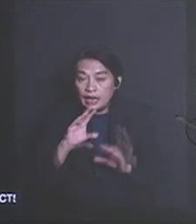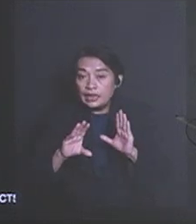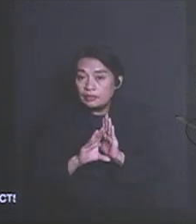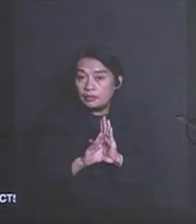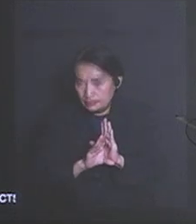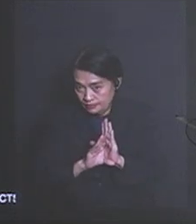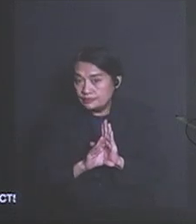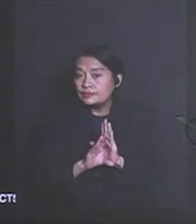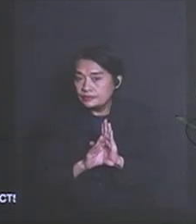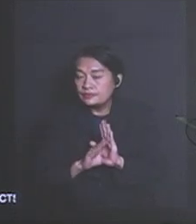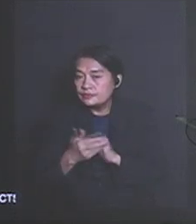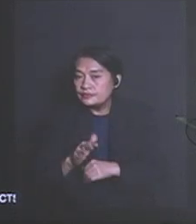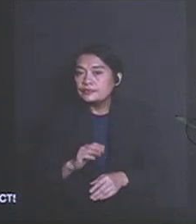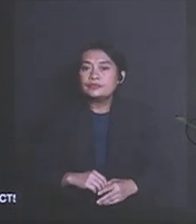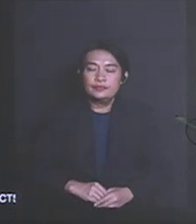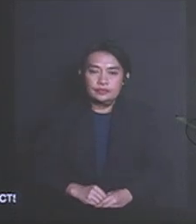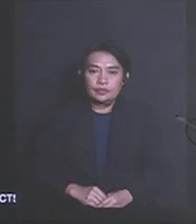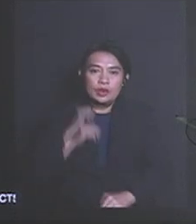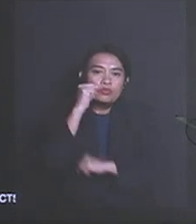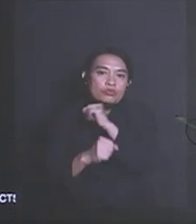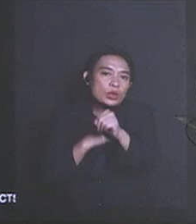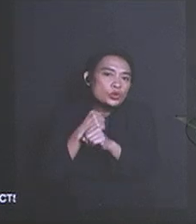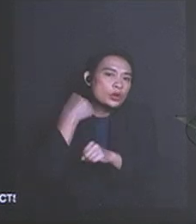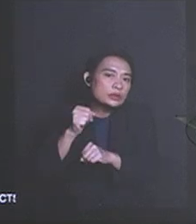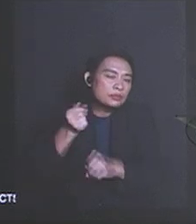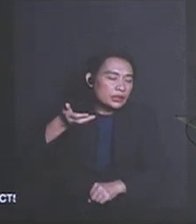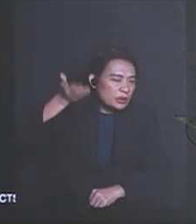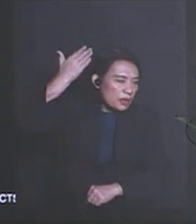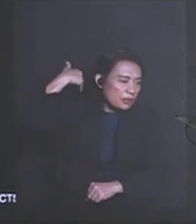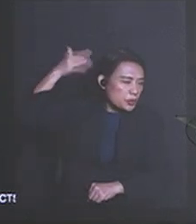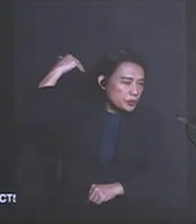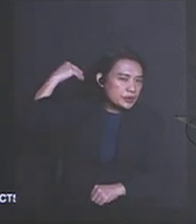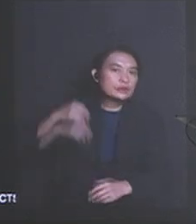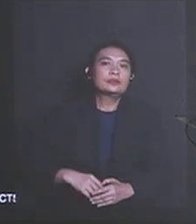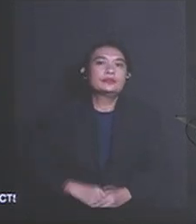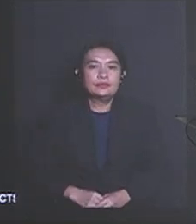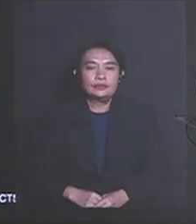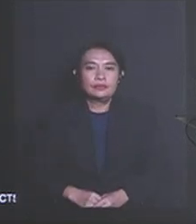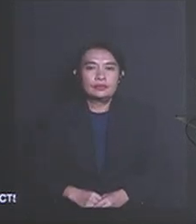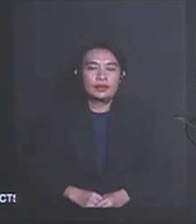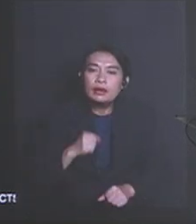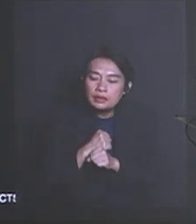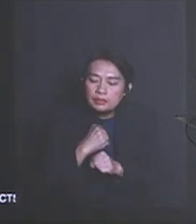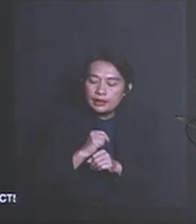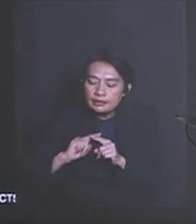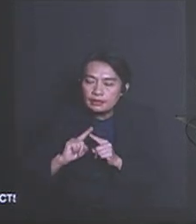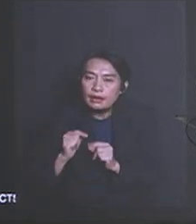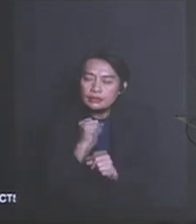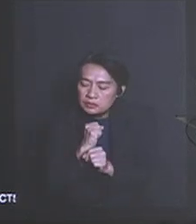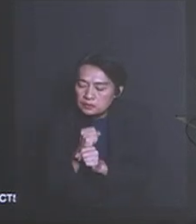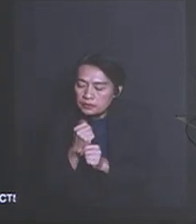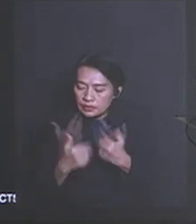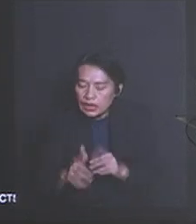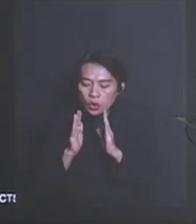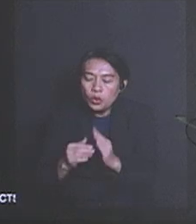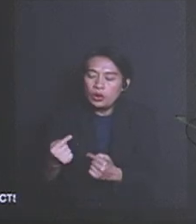Over the last 10 years, aside from those commissioning projects, as shown earlier, with fate or